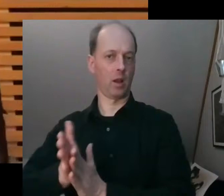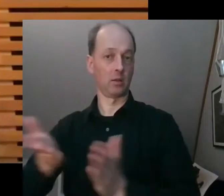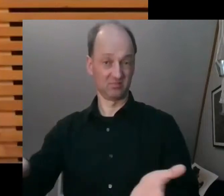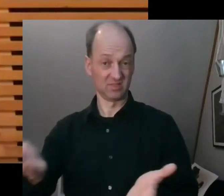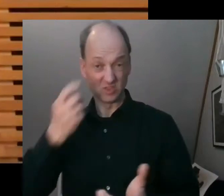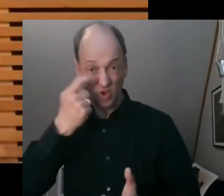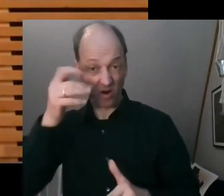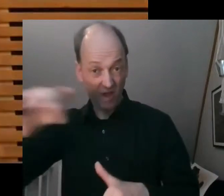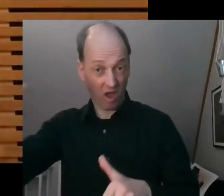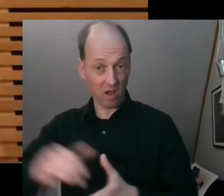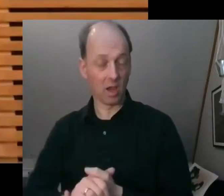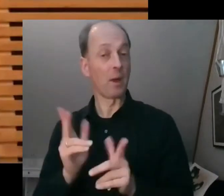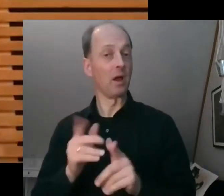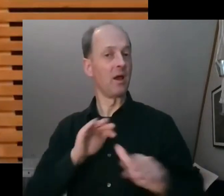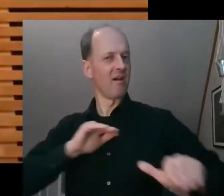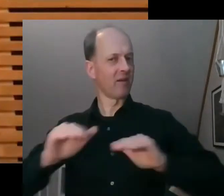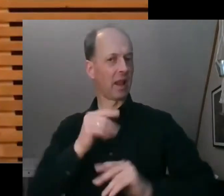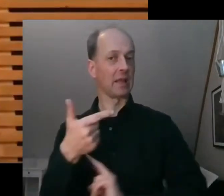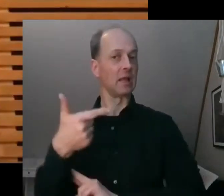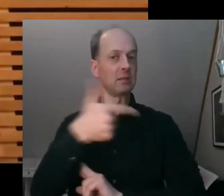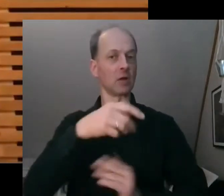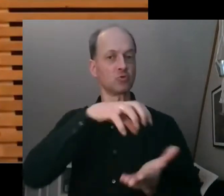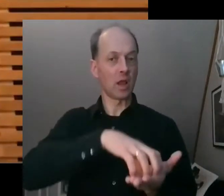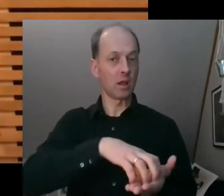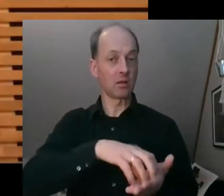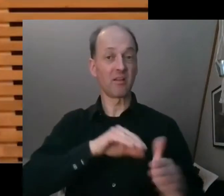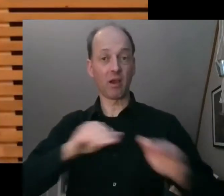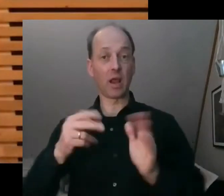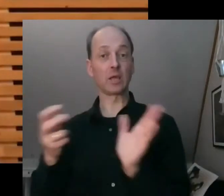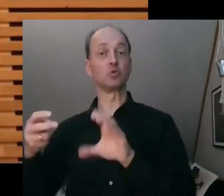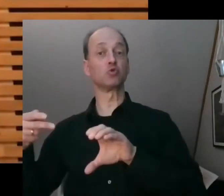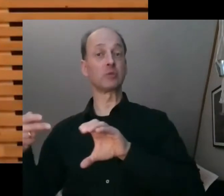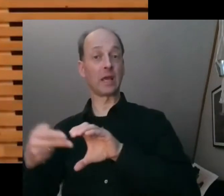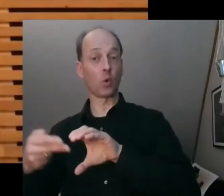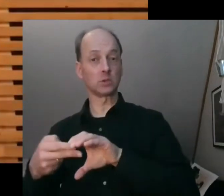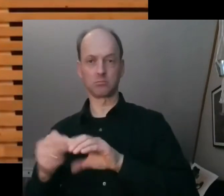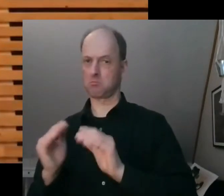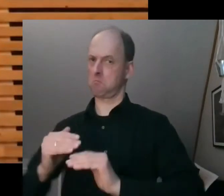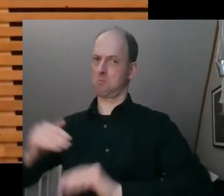stations, the coverage of petrol stations,